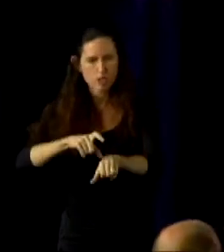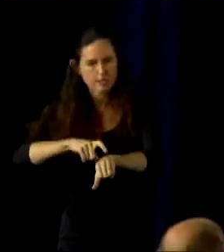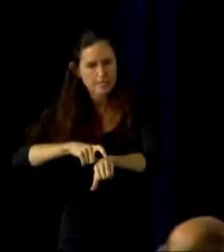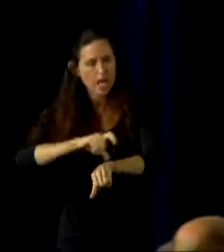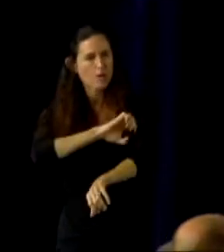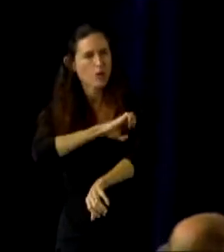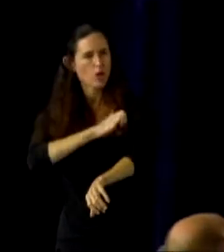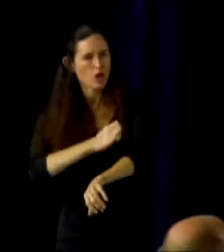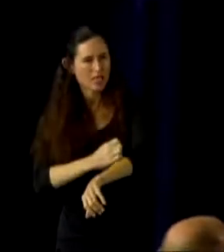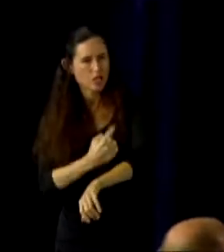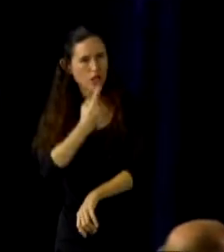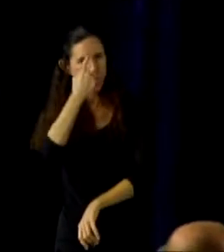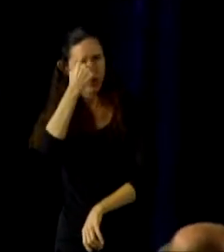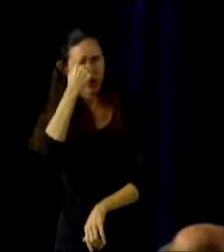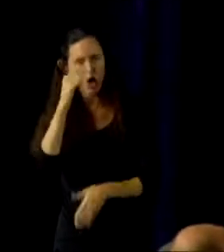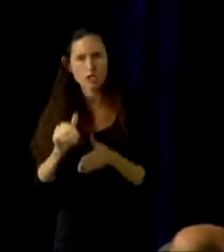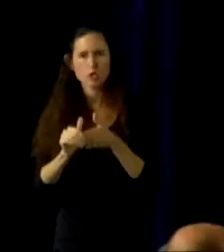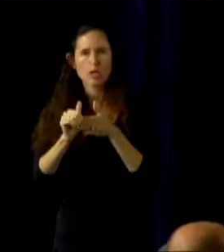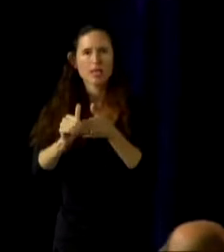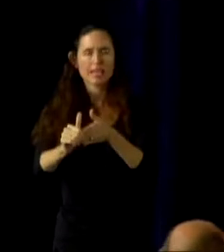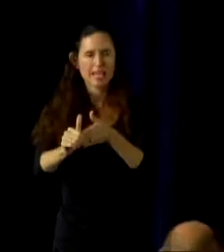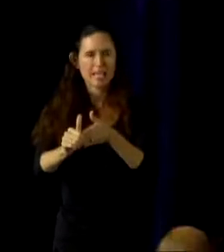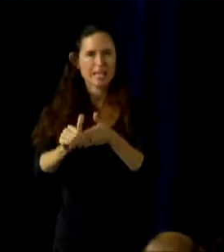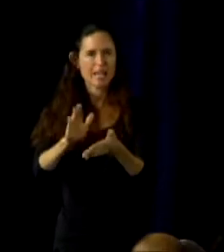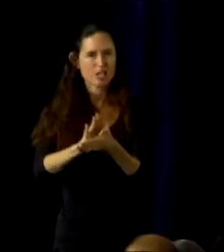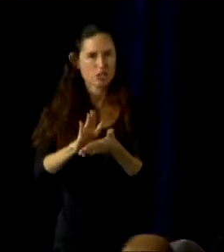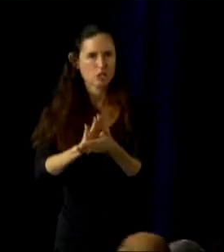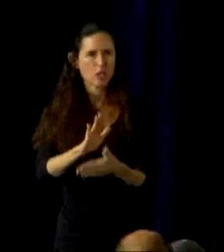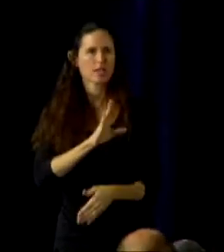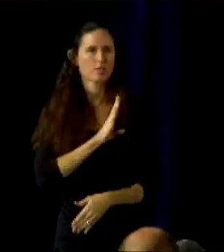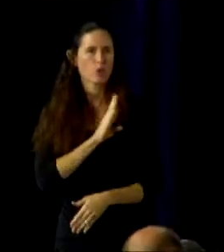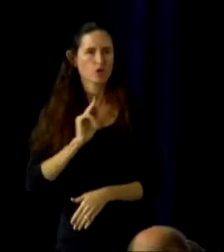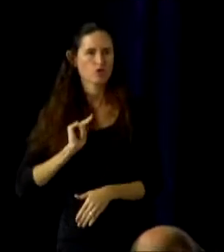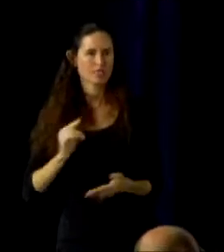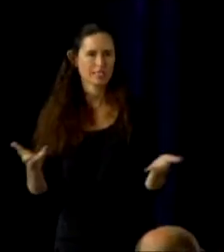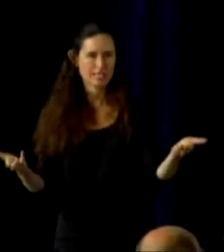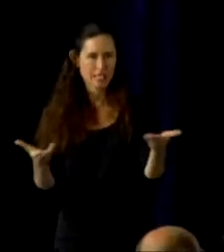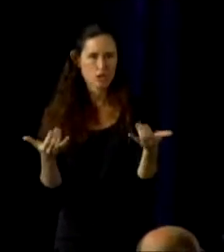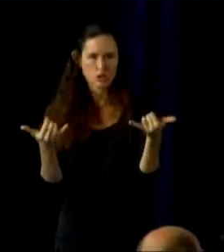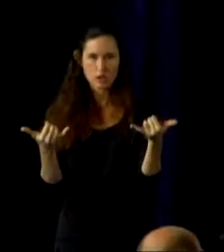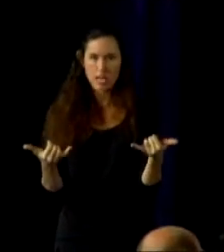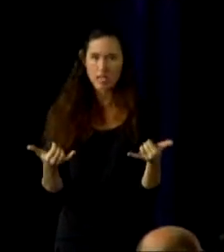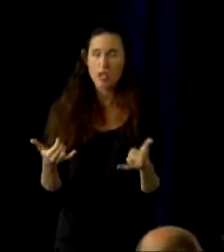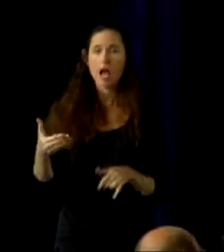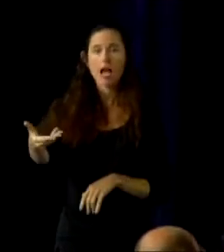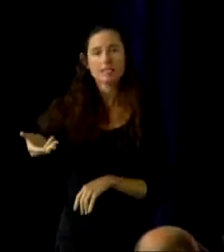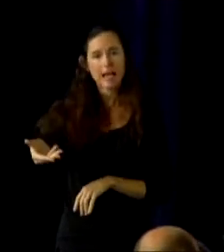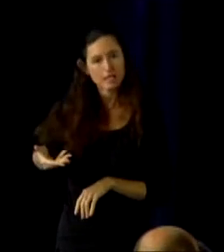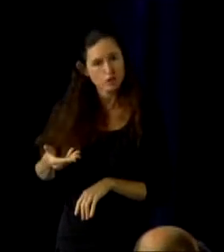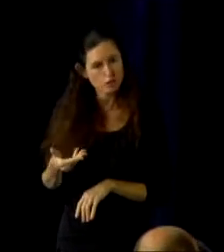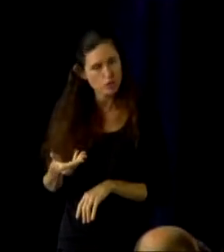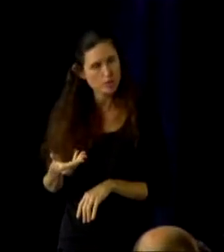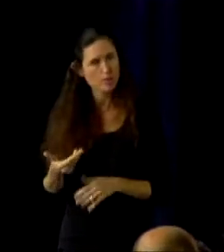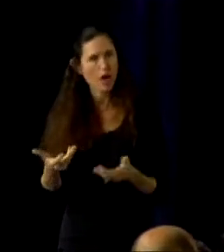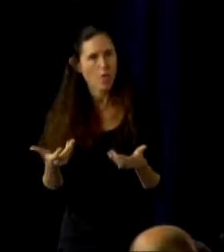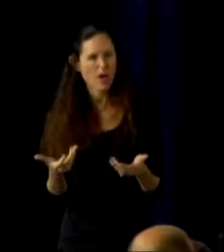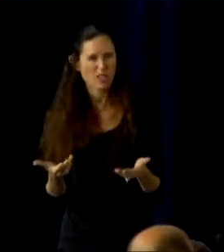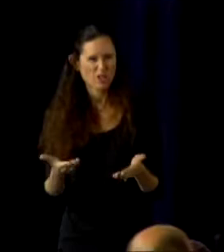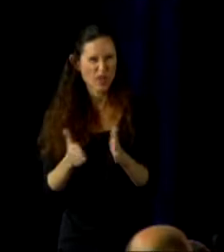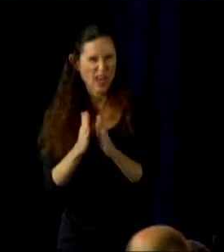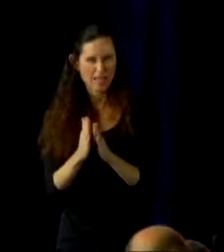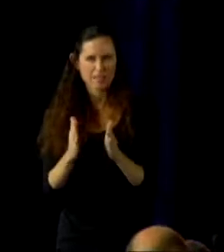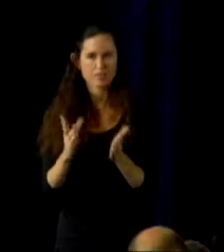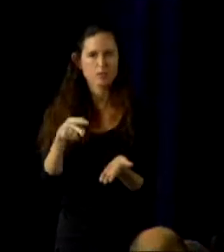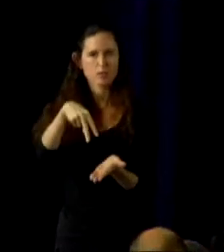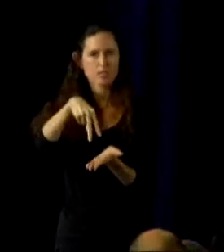thought to lead the direction of this school, and that's our trustees who are with us here today. And so as I introduce them, I'd like to ask all of you to stand, and I'd